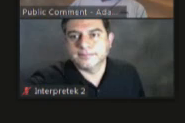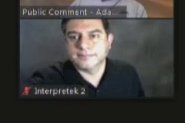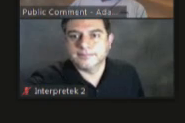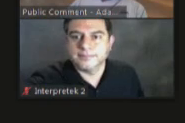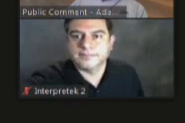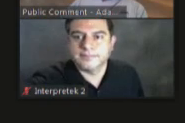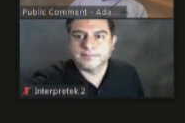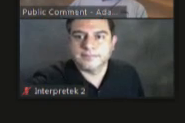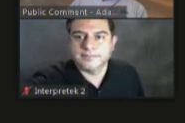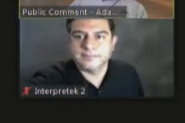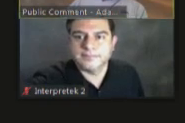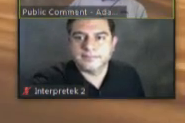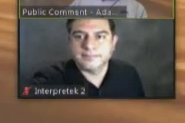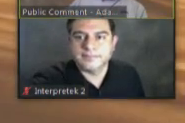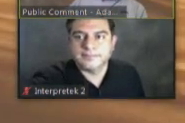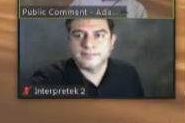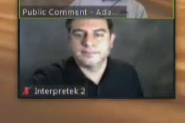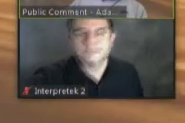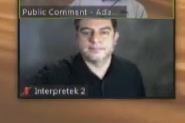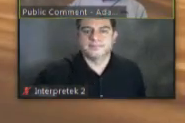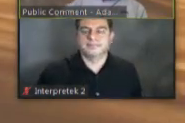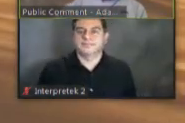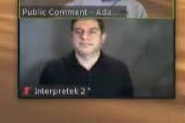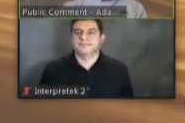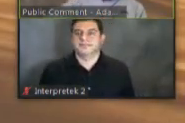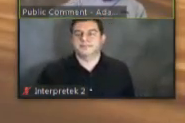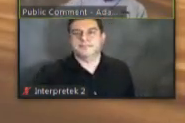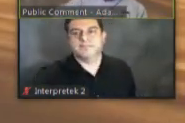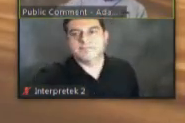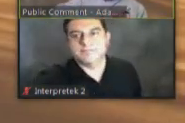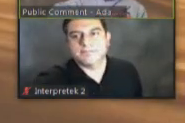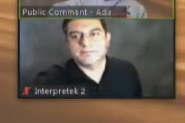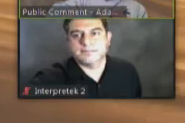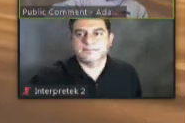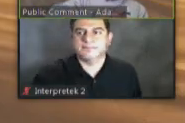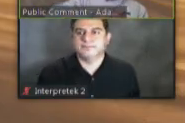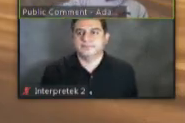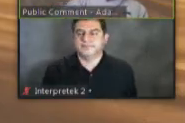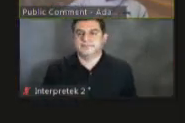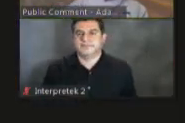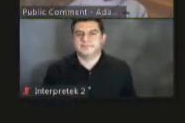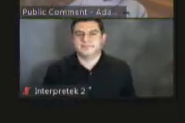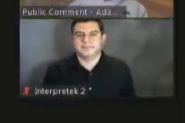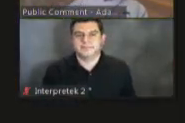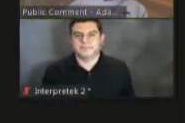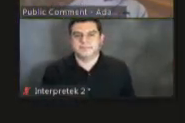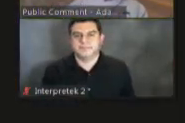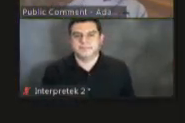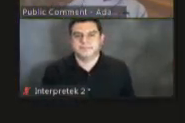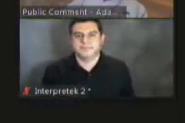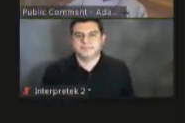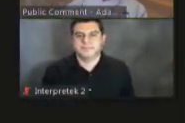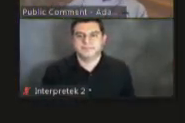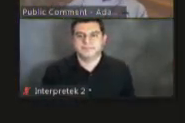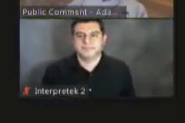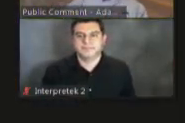you. Thank you, Mr. Scott. Mr. Mayor, that was our last caller on this issue. The floor is yours. All right, thank you much. Back to